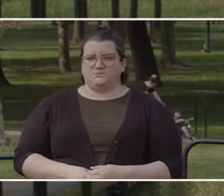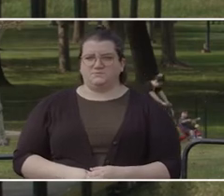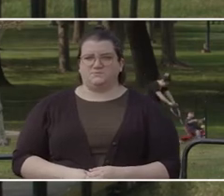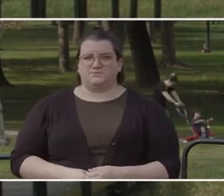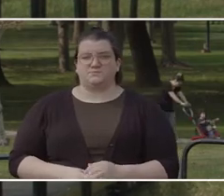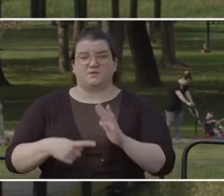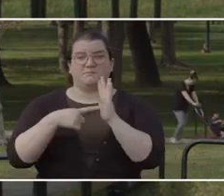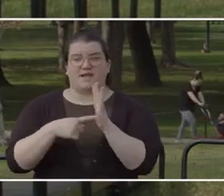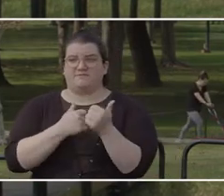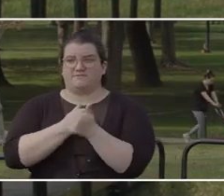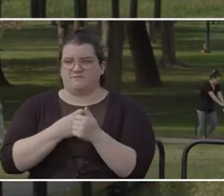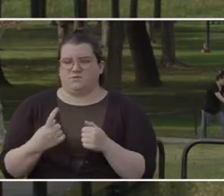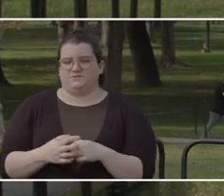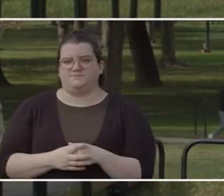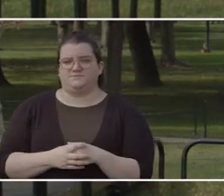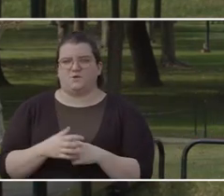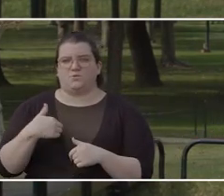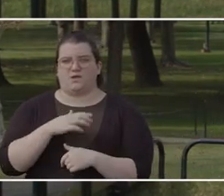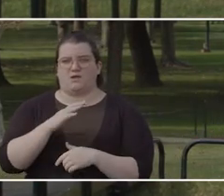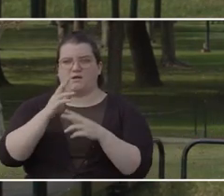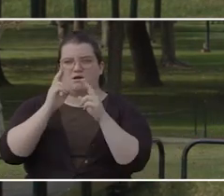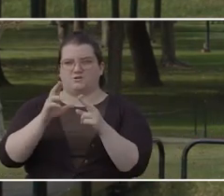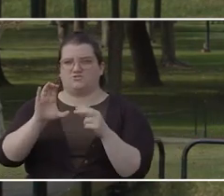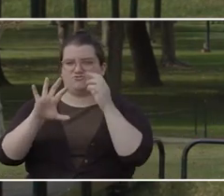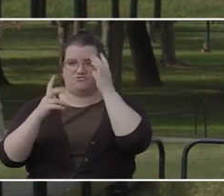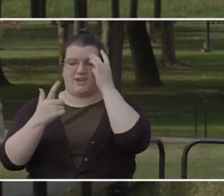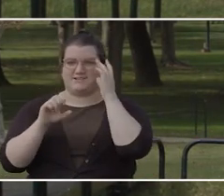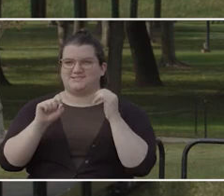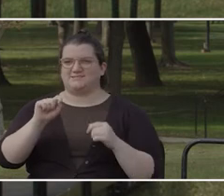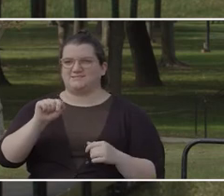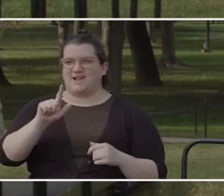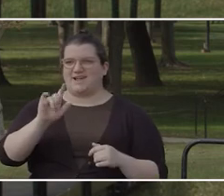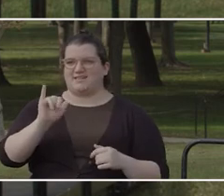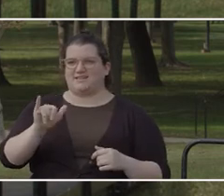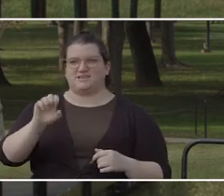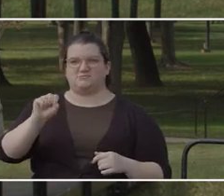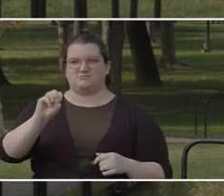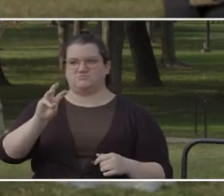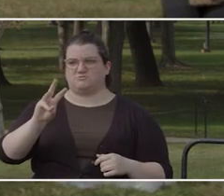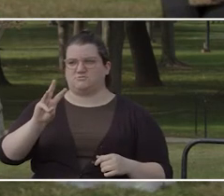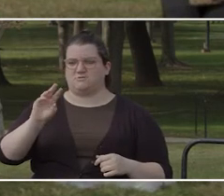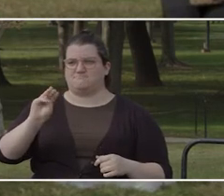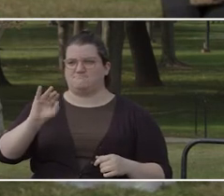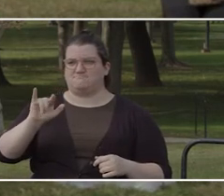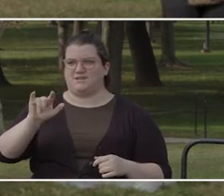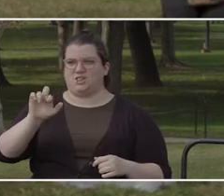On behalf of loved ones, we honor Craig Stanley Saw Miller, U.S. Army.